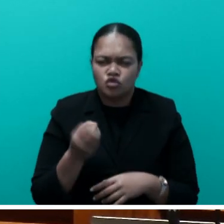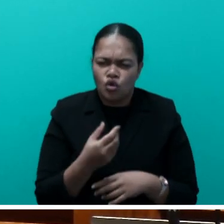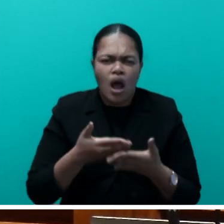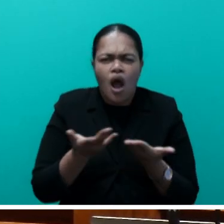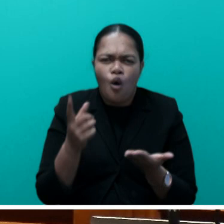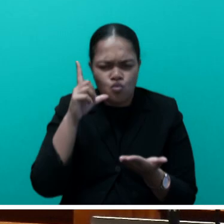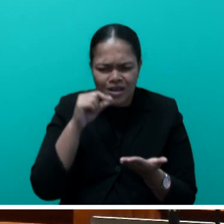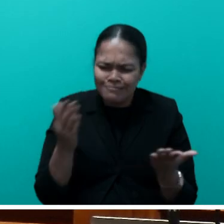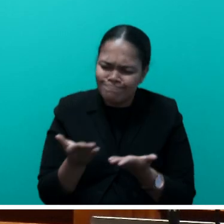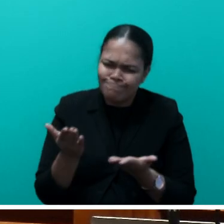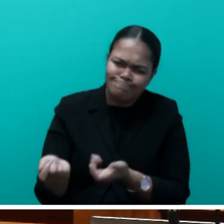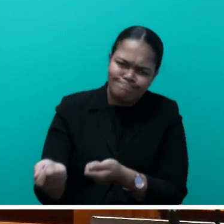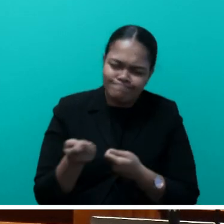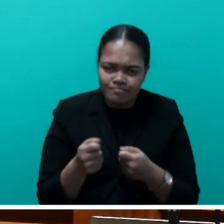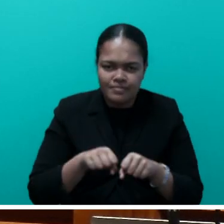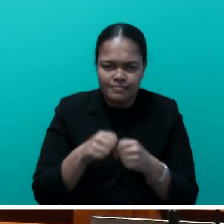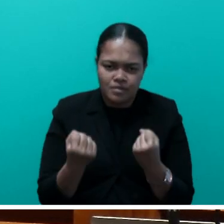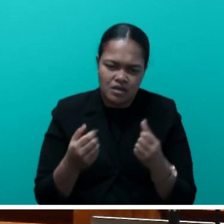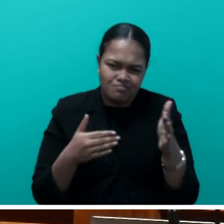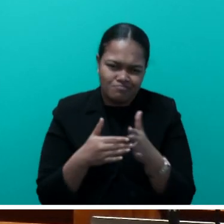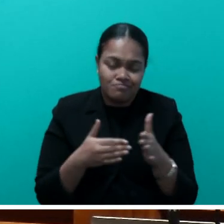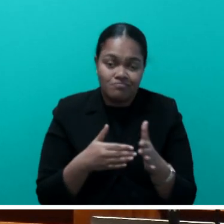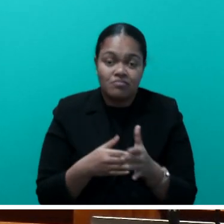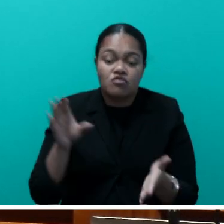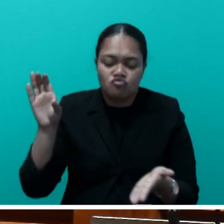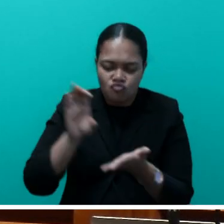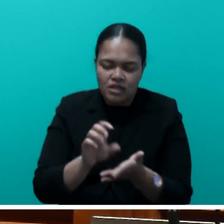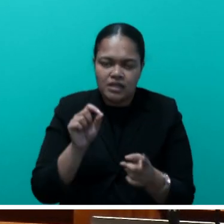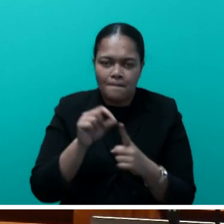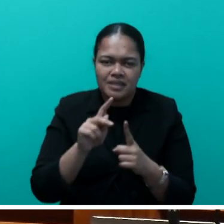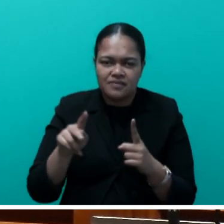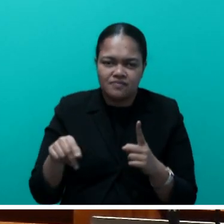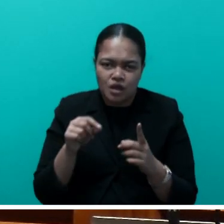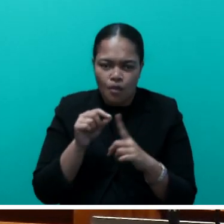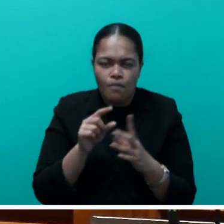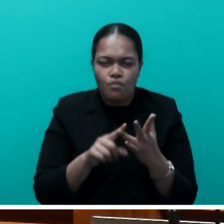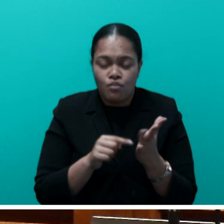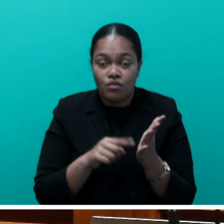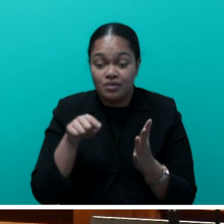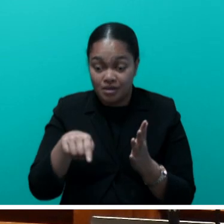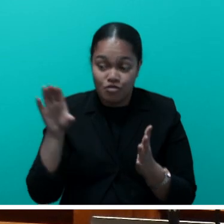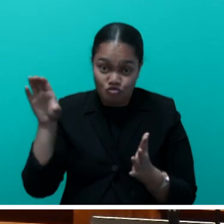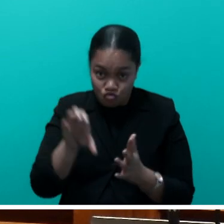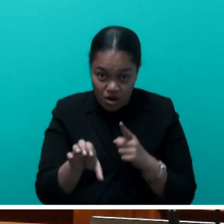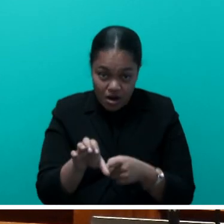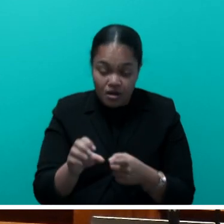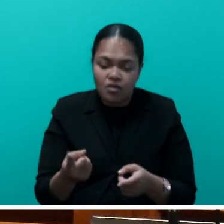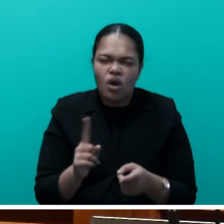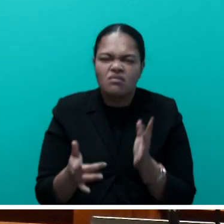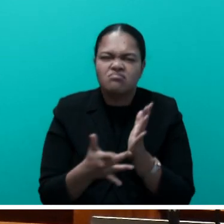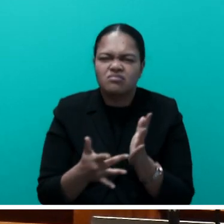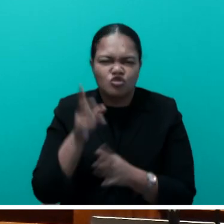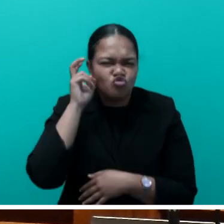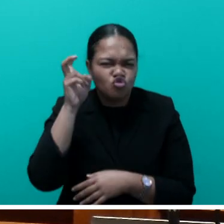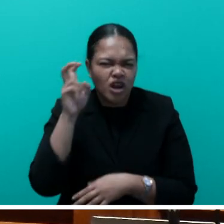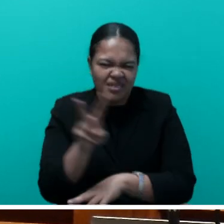through the provision of $5 million in grant to the Pacific Polytech. The grant will enable the institution to offer technical training,